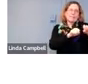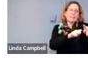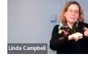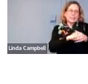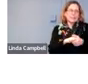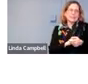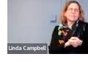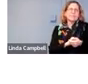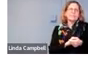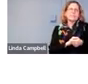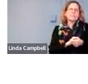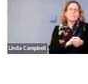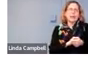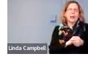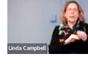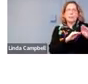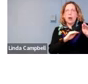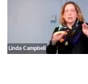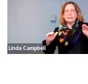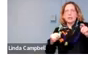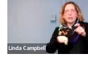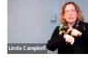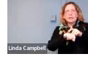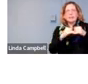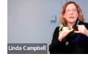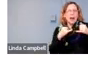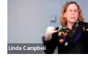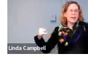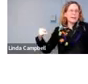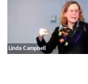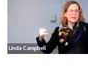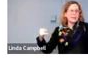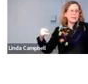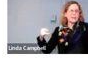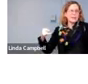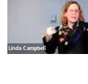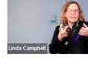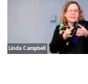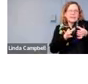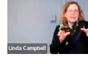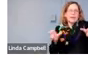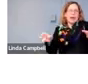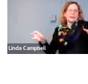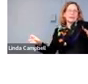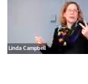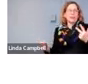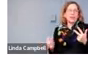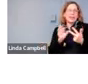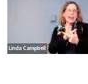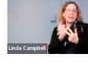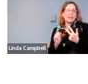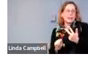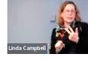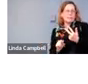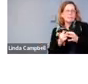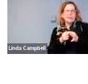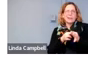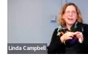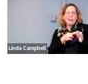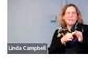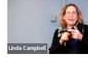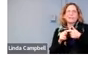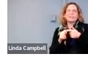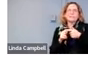measure the impact of the invasive species. The bottom, the x-axis, is the timeline, and it's divided into